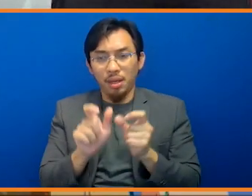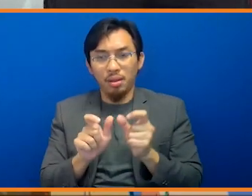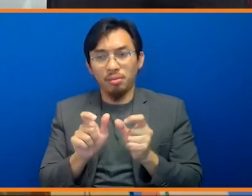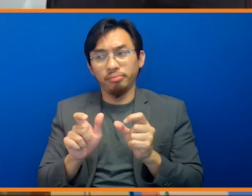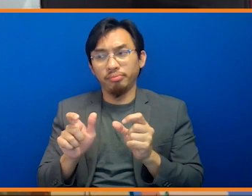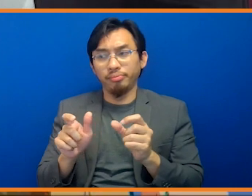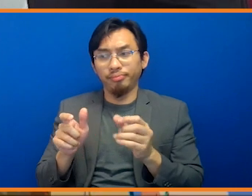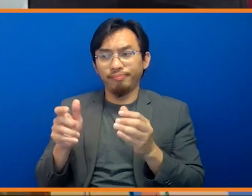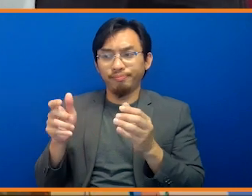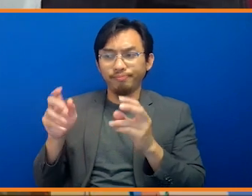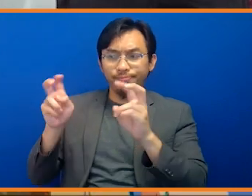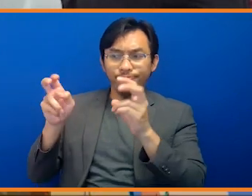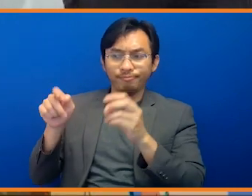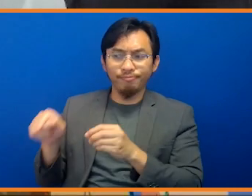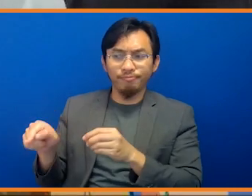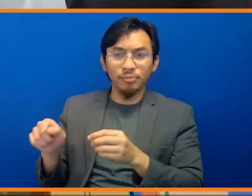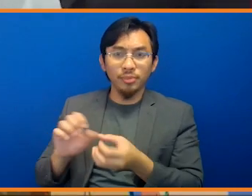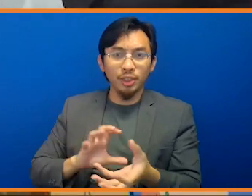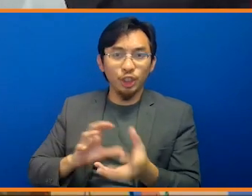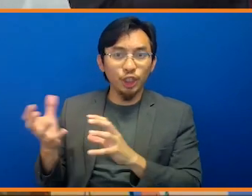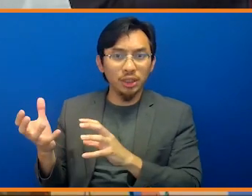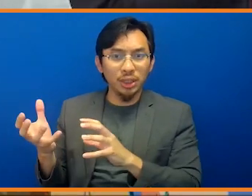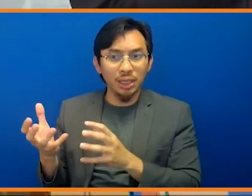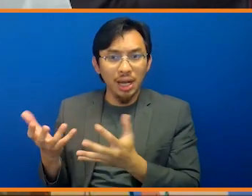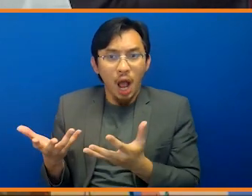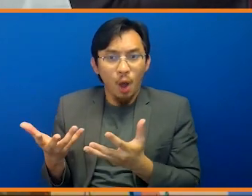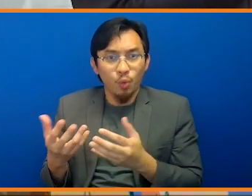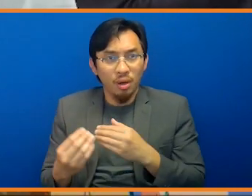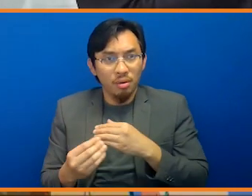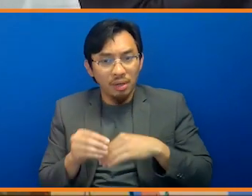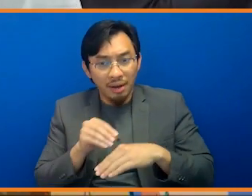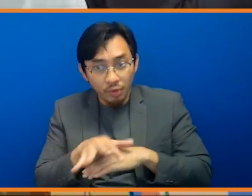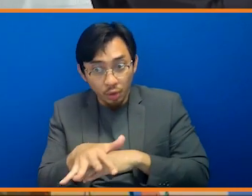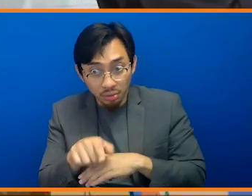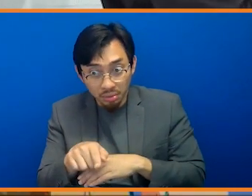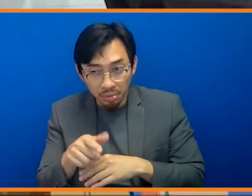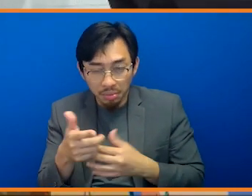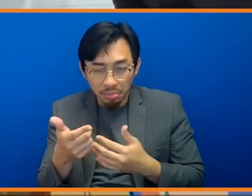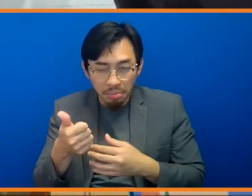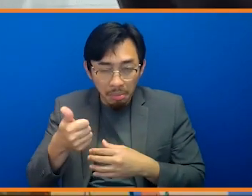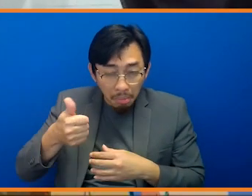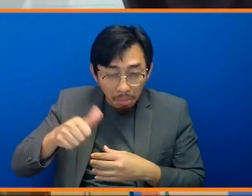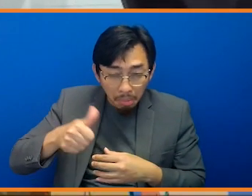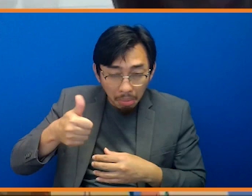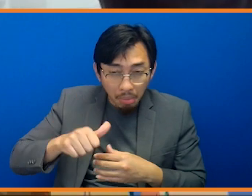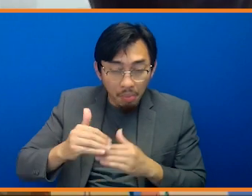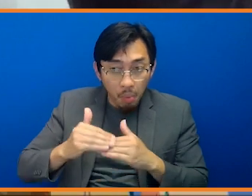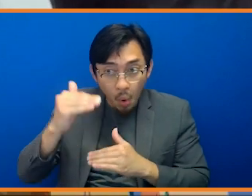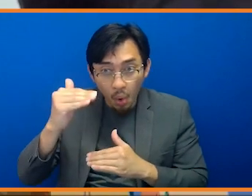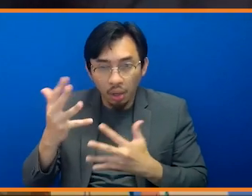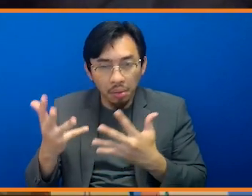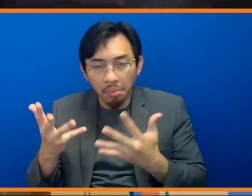people about this disaster. Thank you.